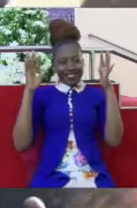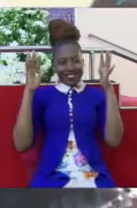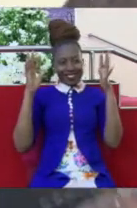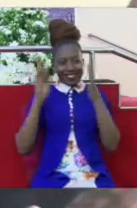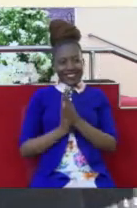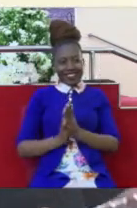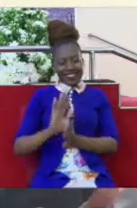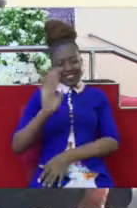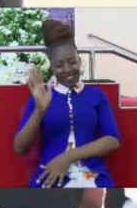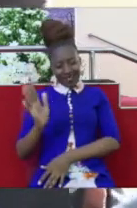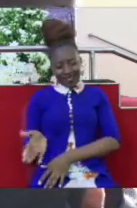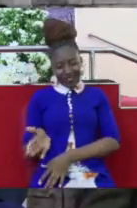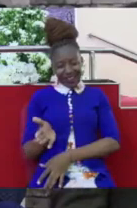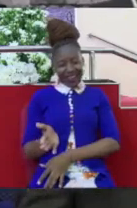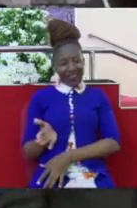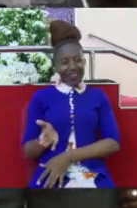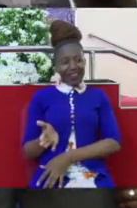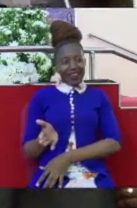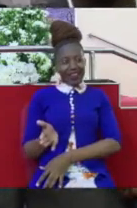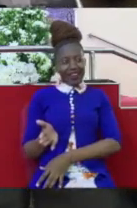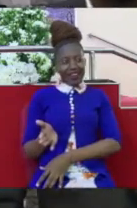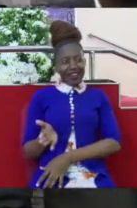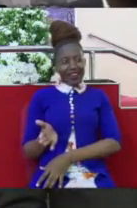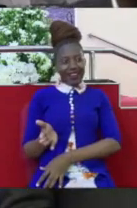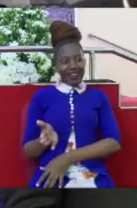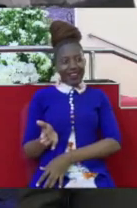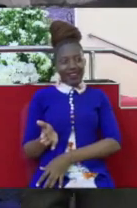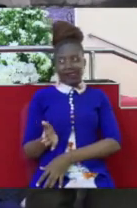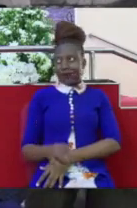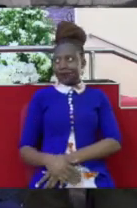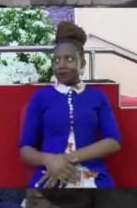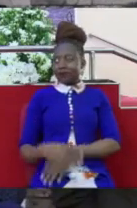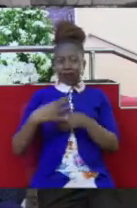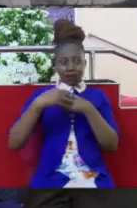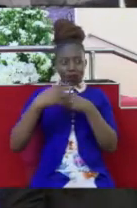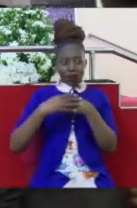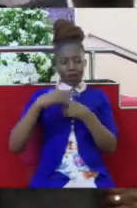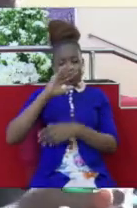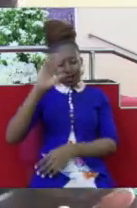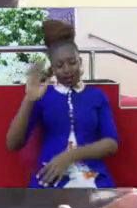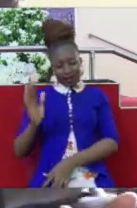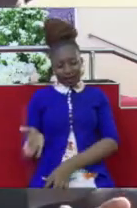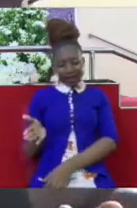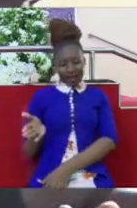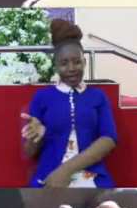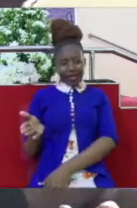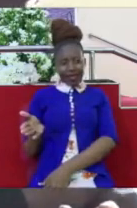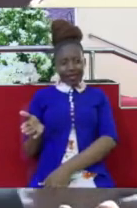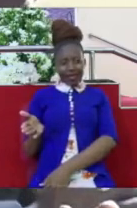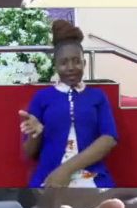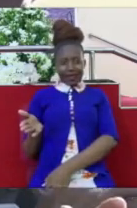never. Usiende. Say this with me. Never